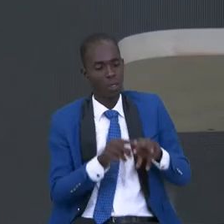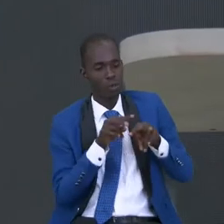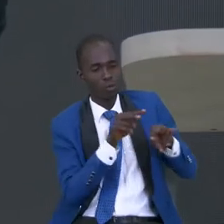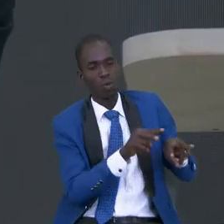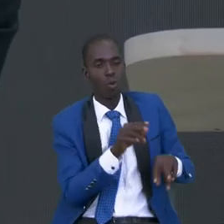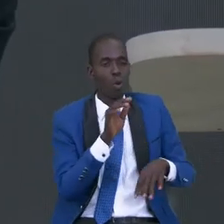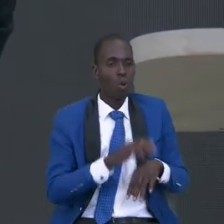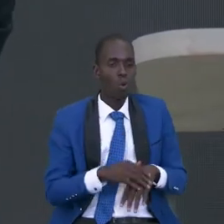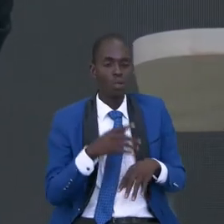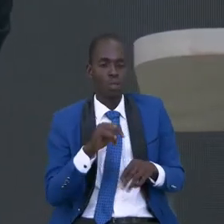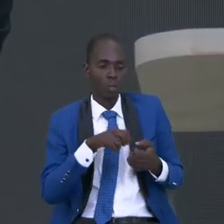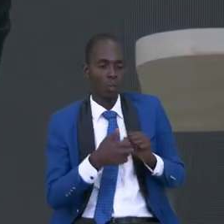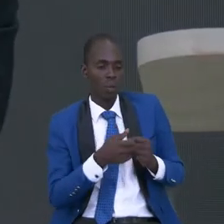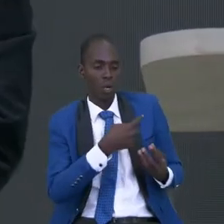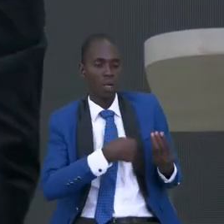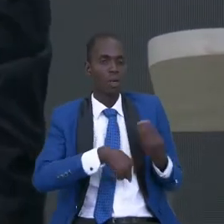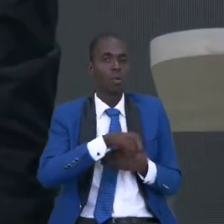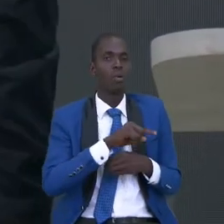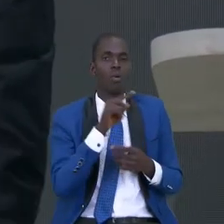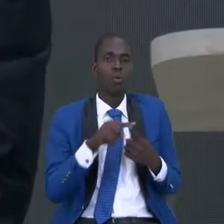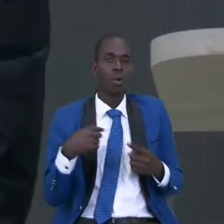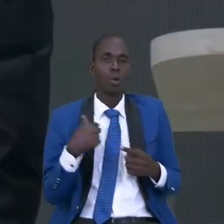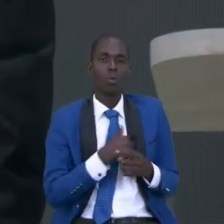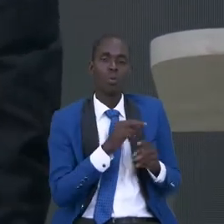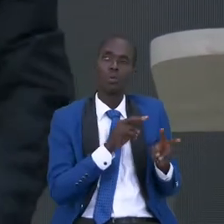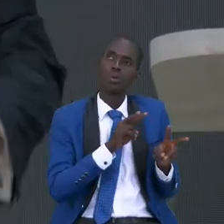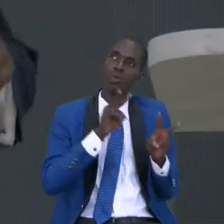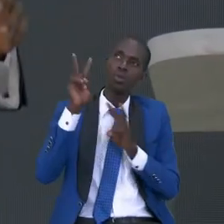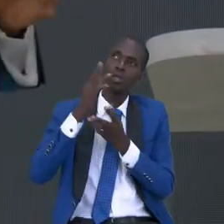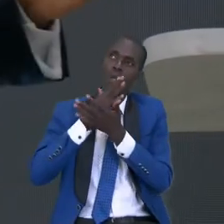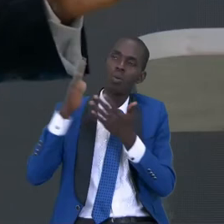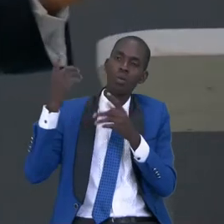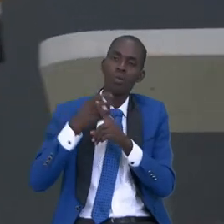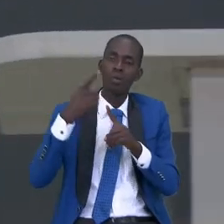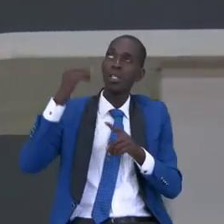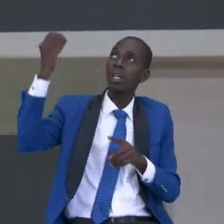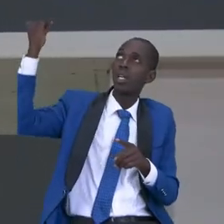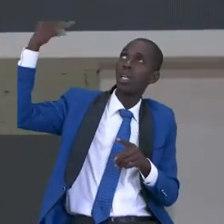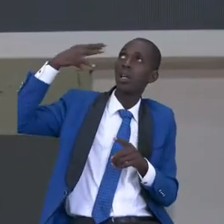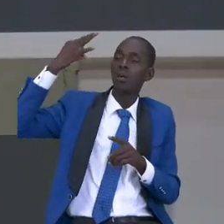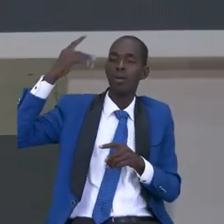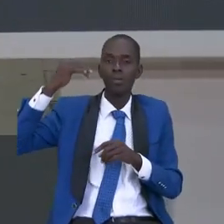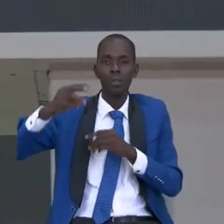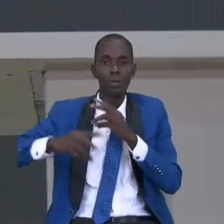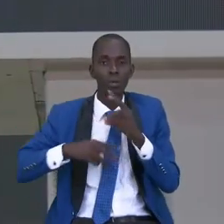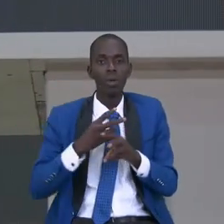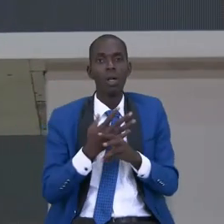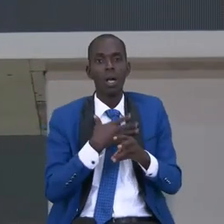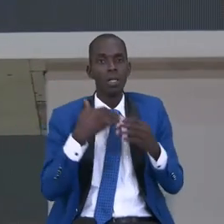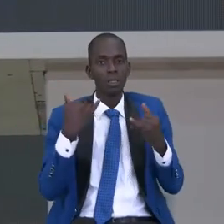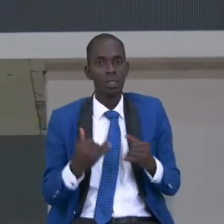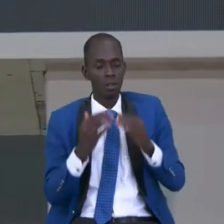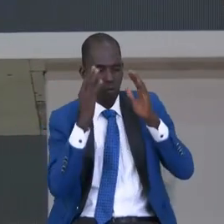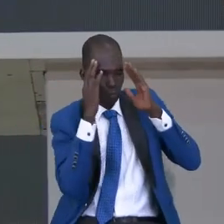we take our eyes away from the light of the world and we focus our attention on